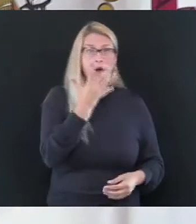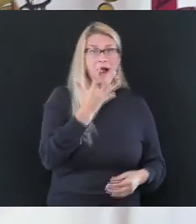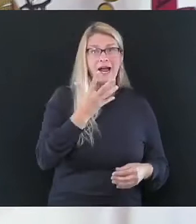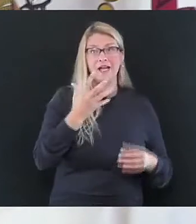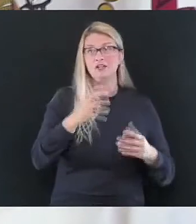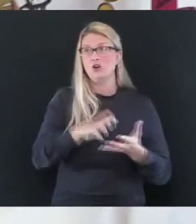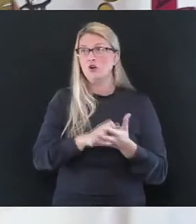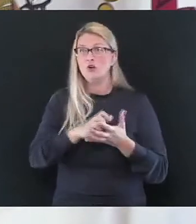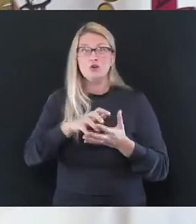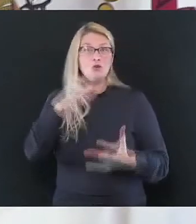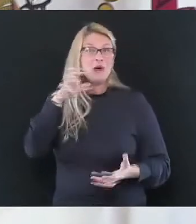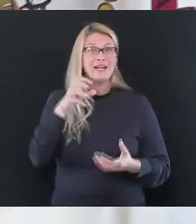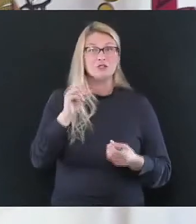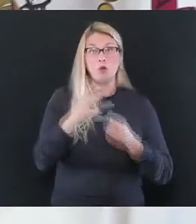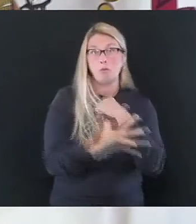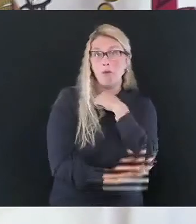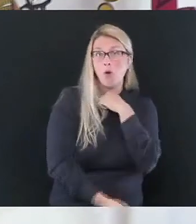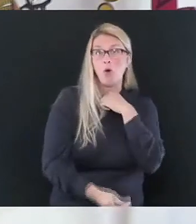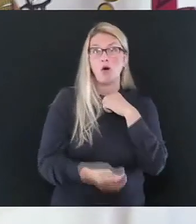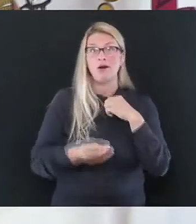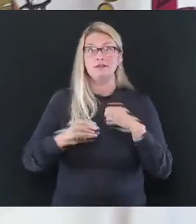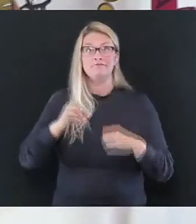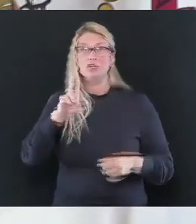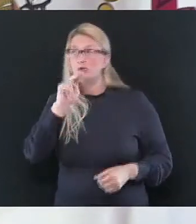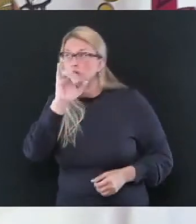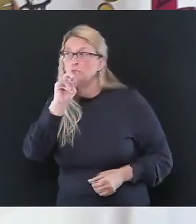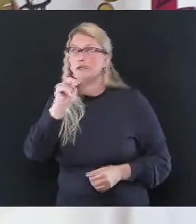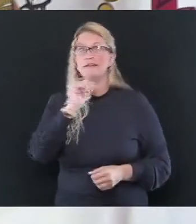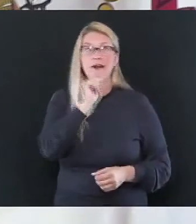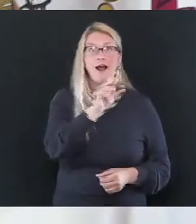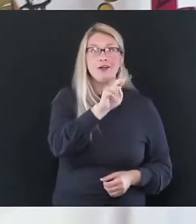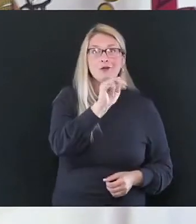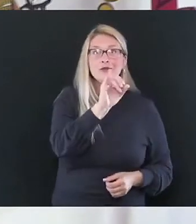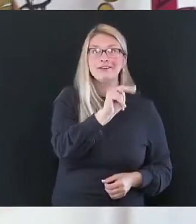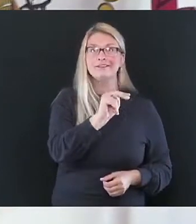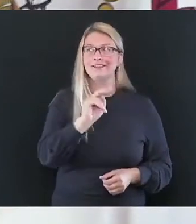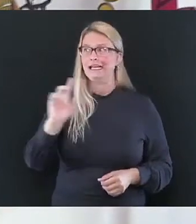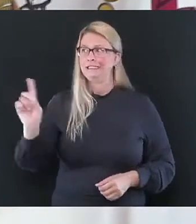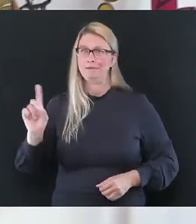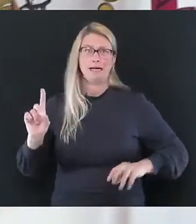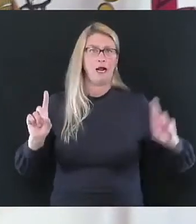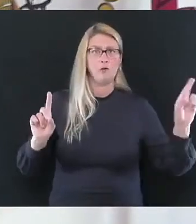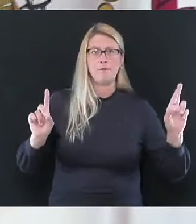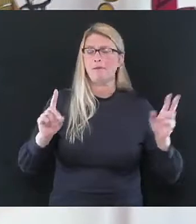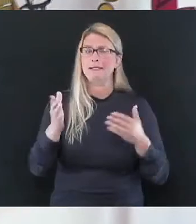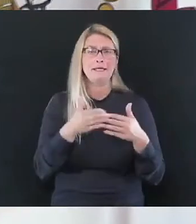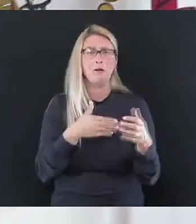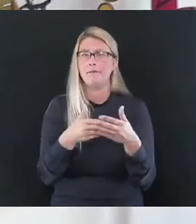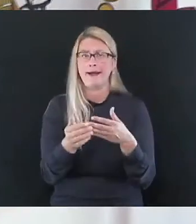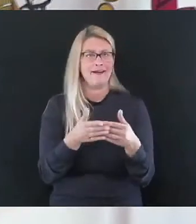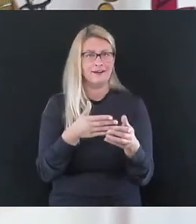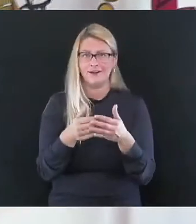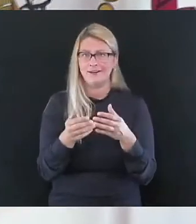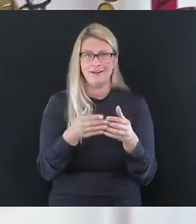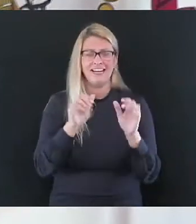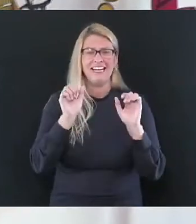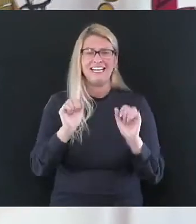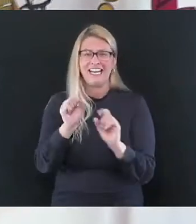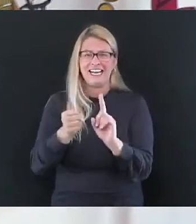or non-union, Democrat, Republican. For crying out loud, this thing sneaks in